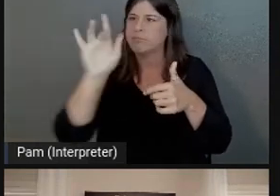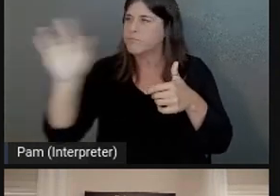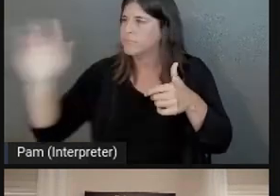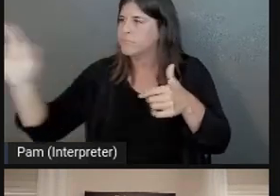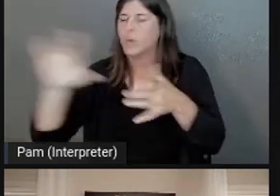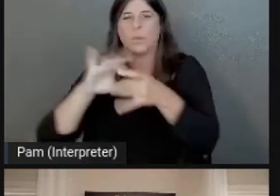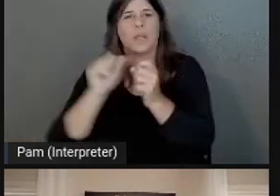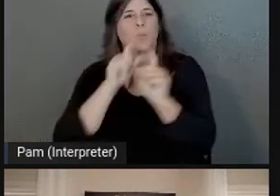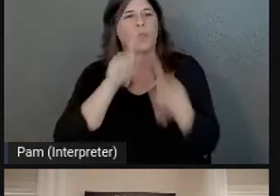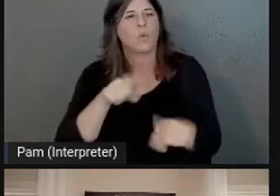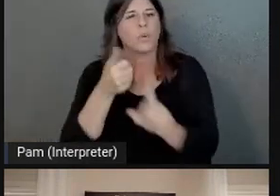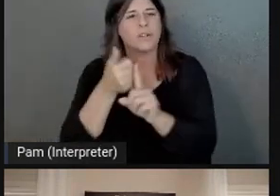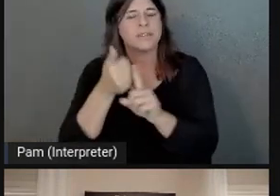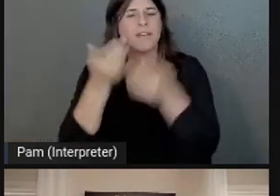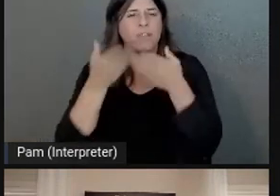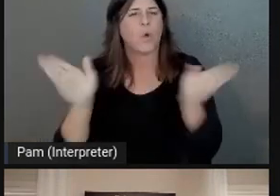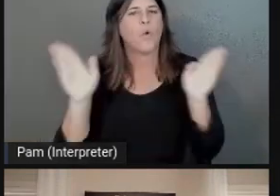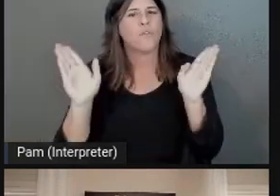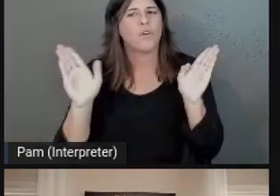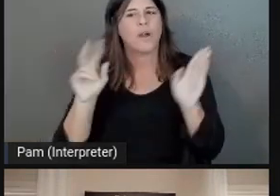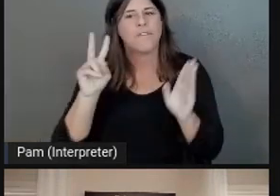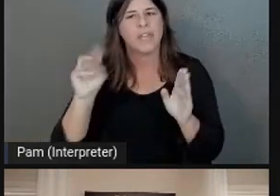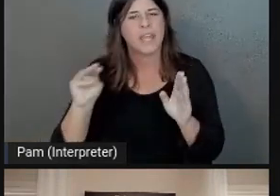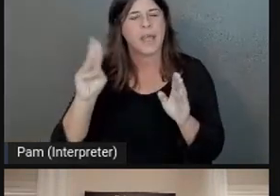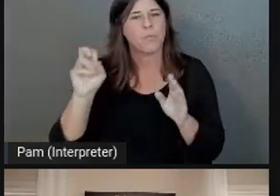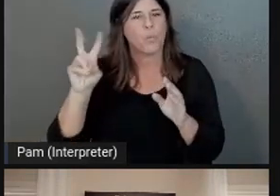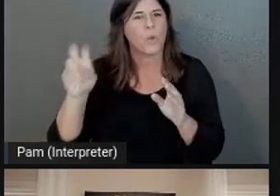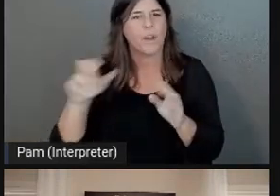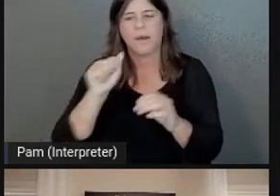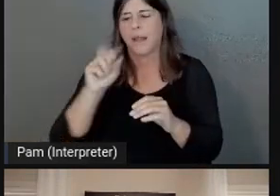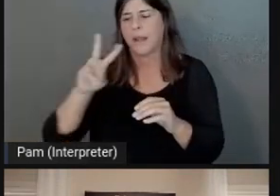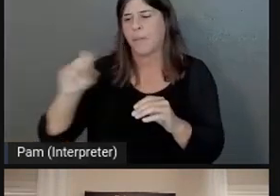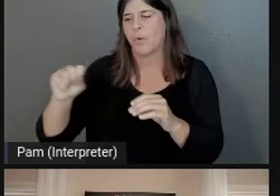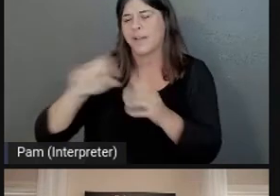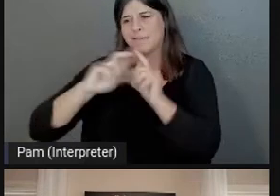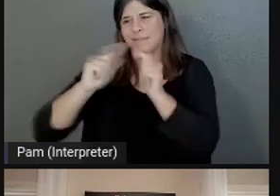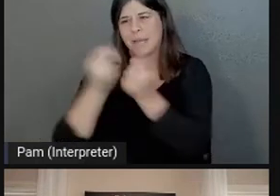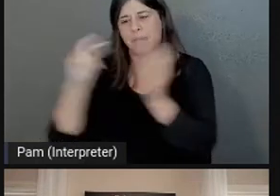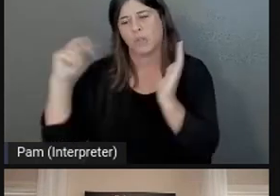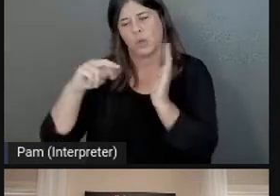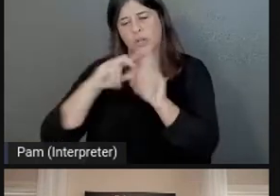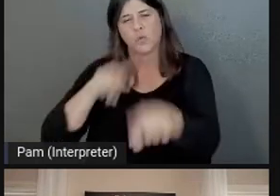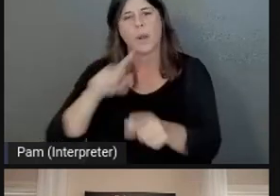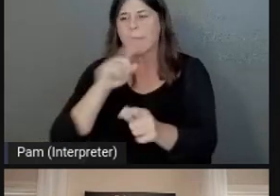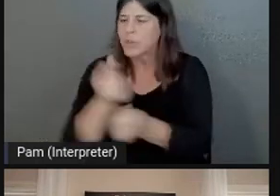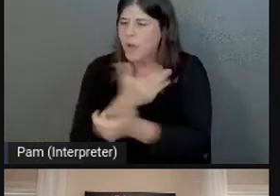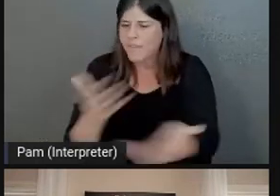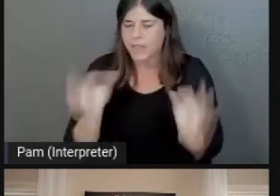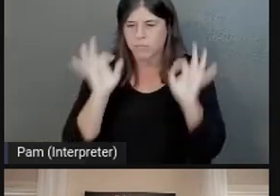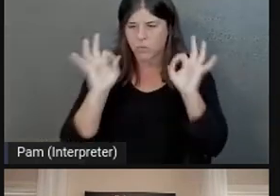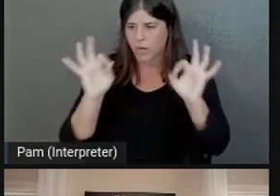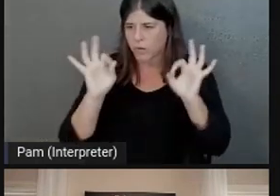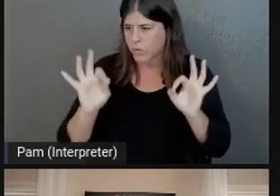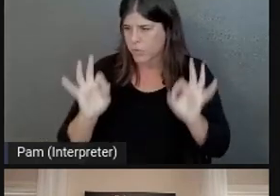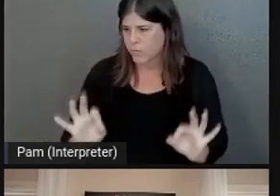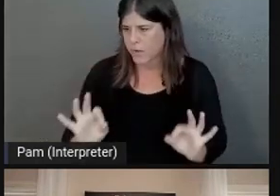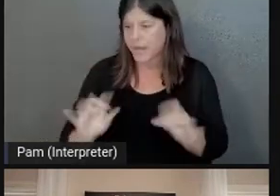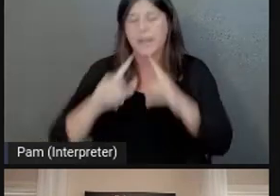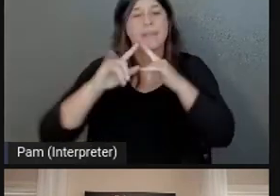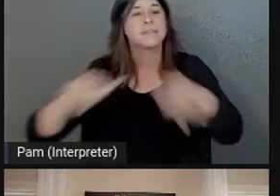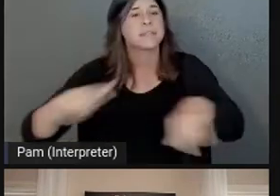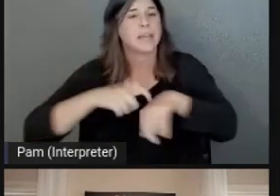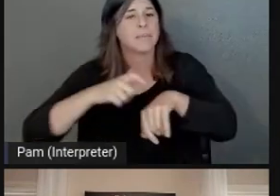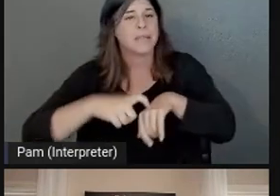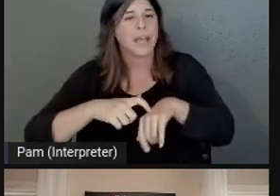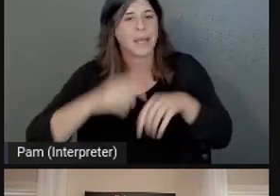basically the overall VMware and AWS team going through your order and making sure that all that information is correct. But at that same time,